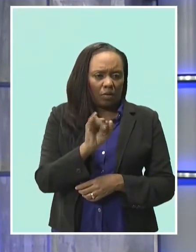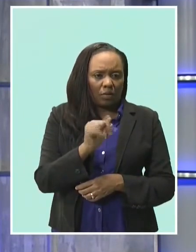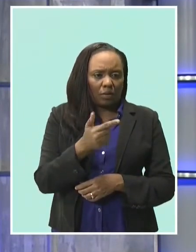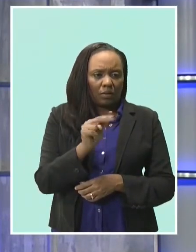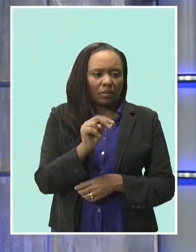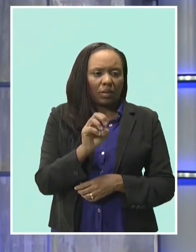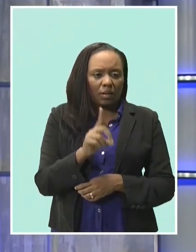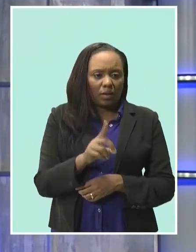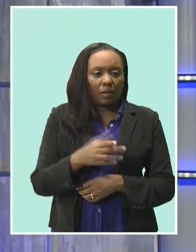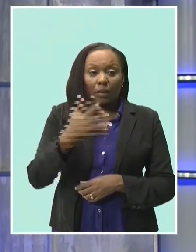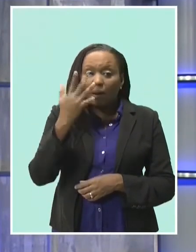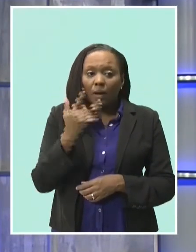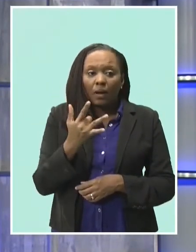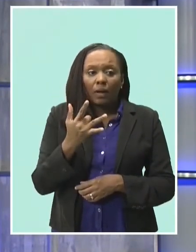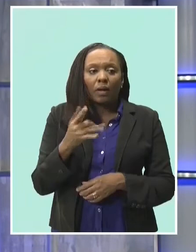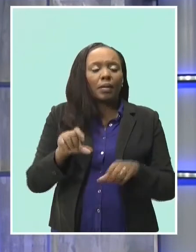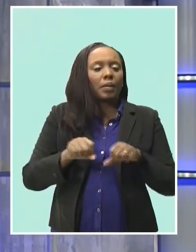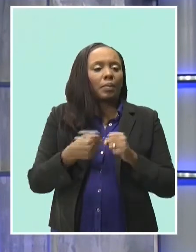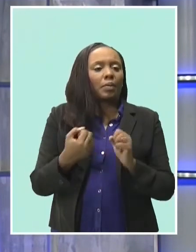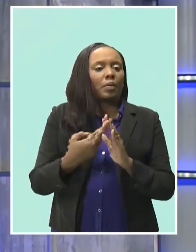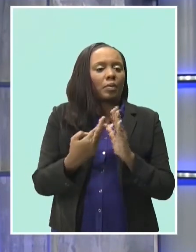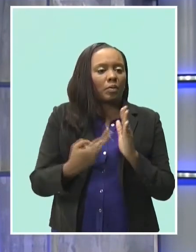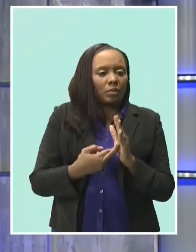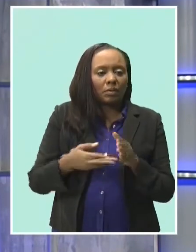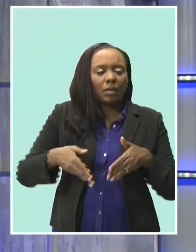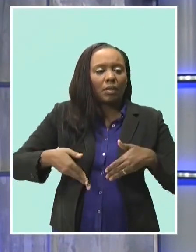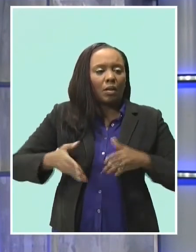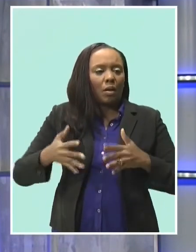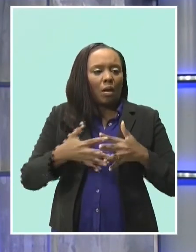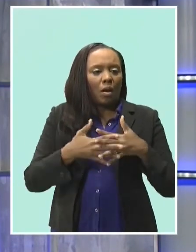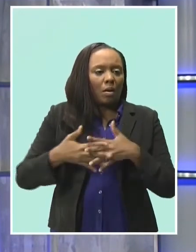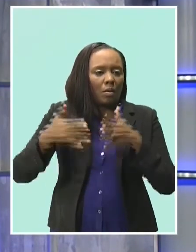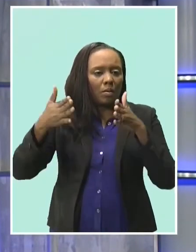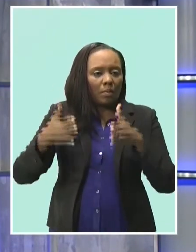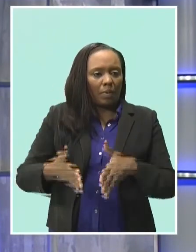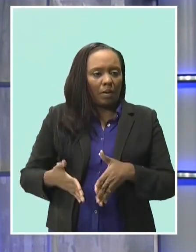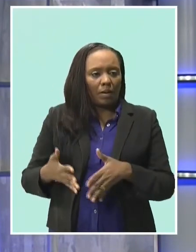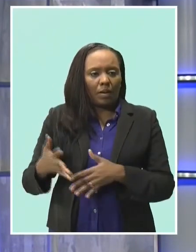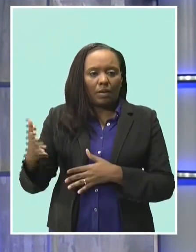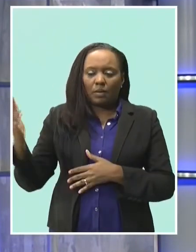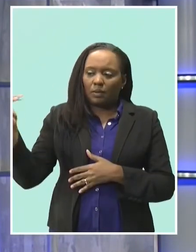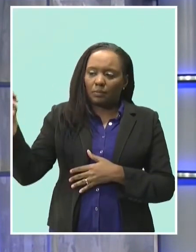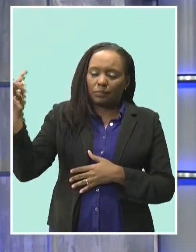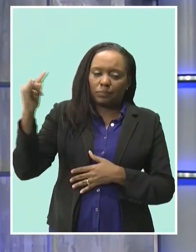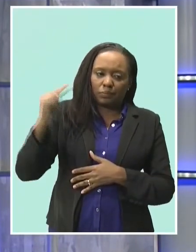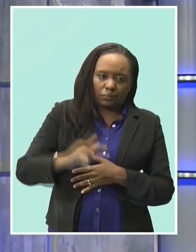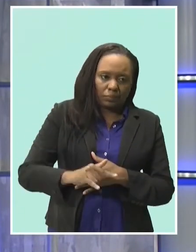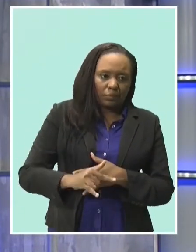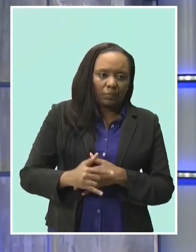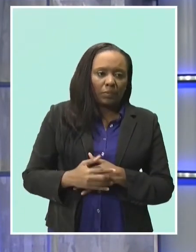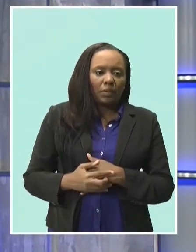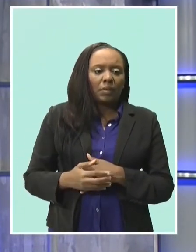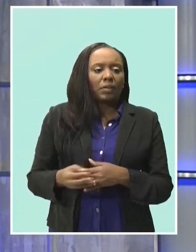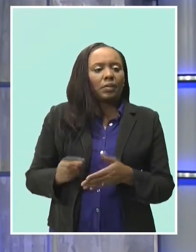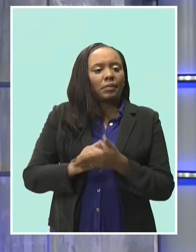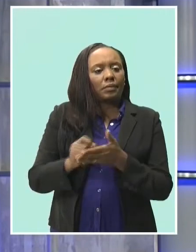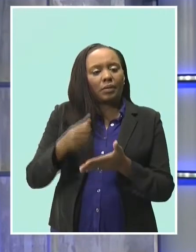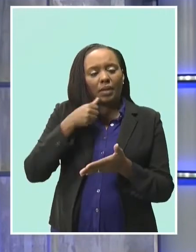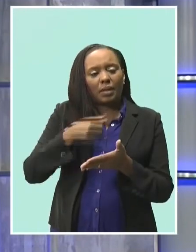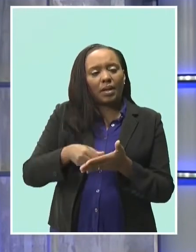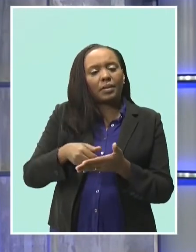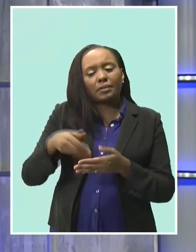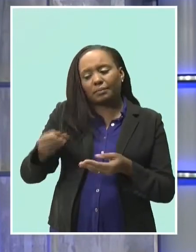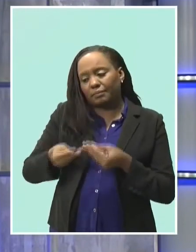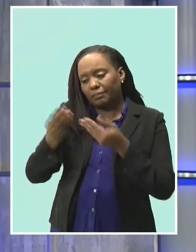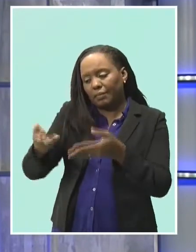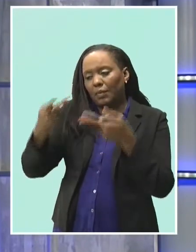COVID-19 protocols last week and allowing American residents to enter the country. Dr. Sands tendered his resignation to the Prime